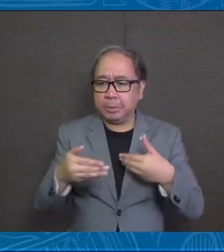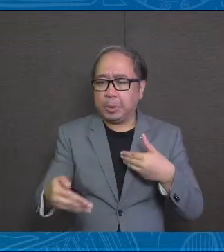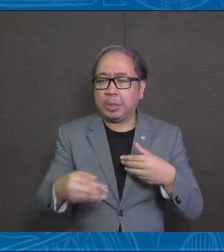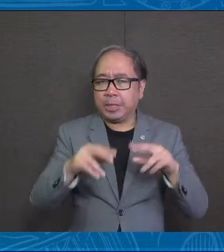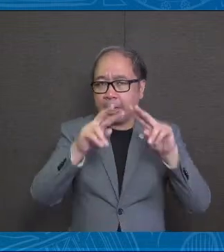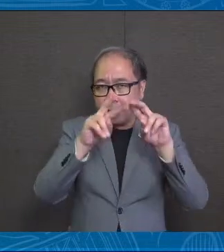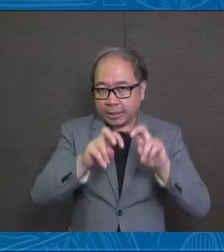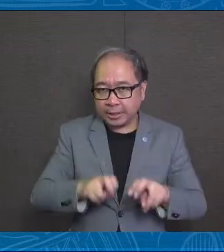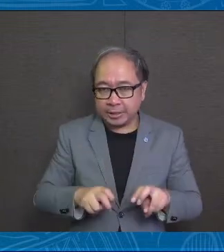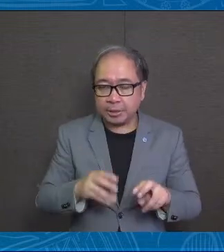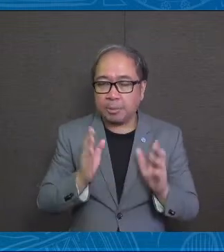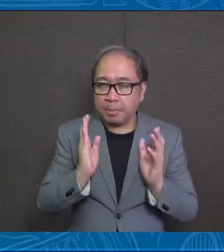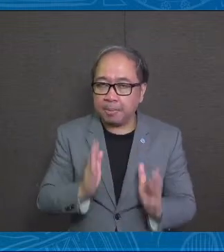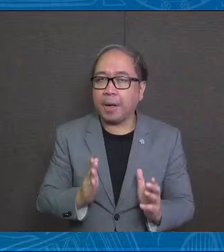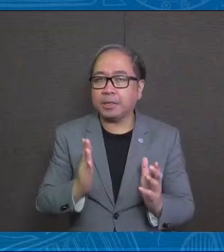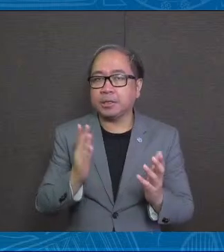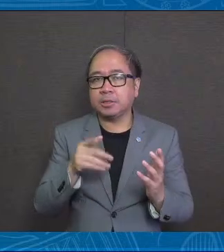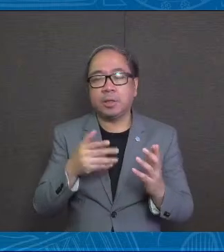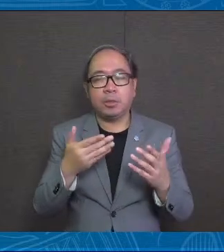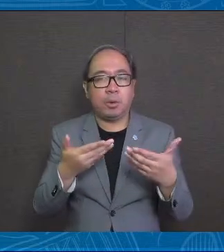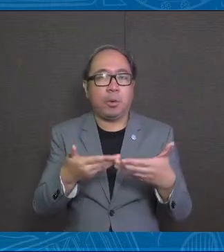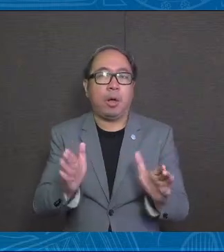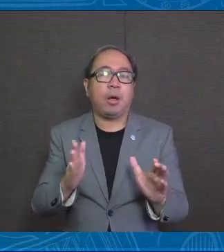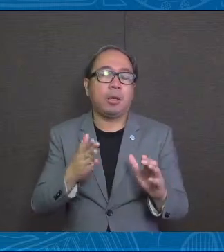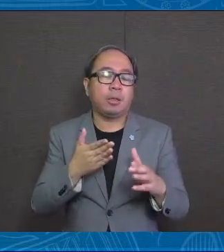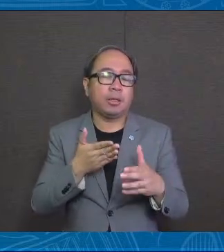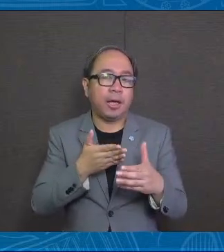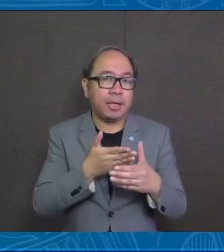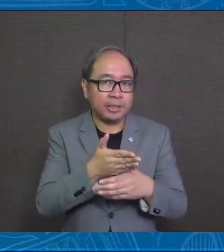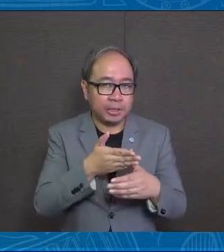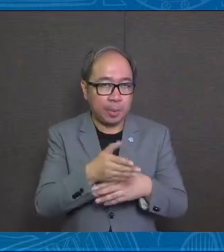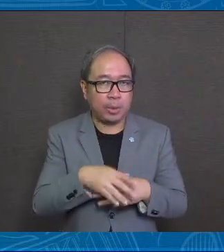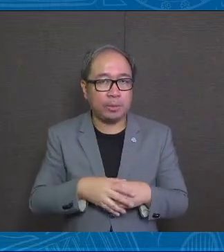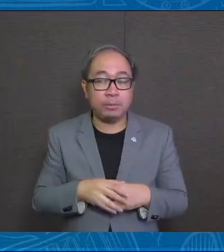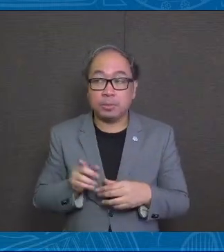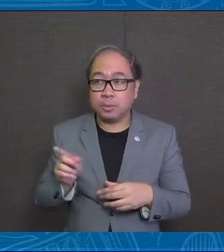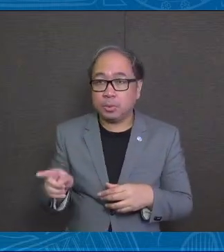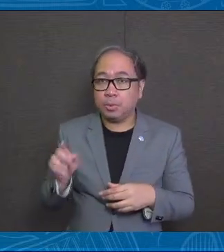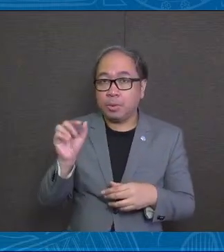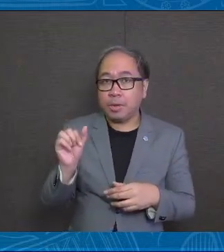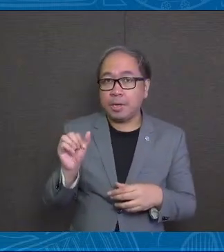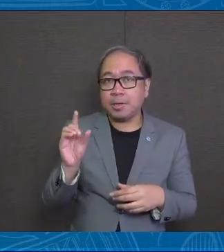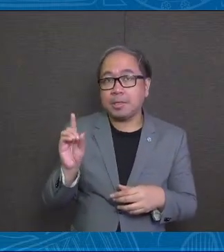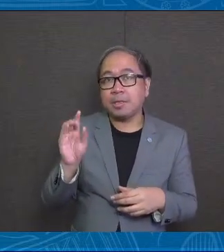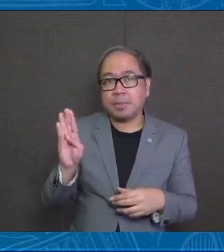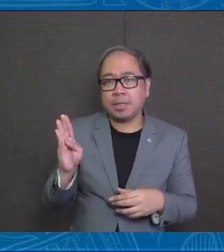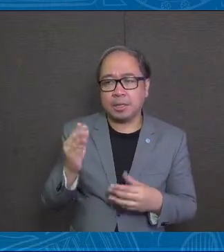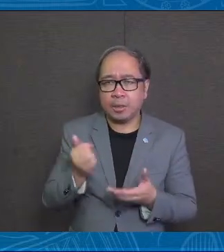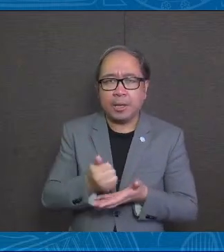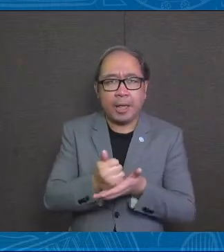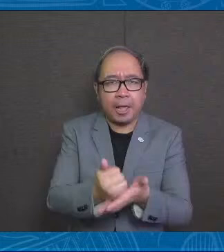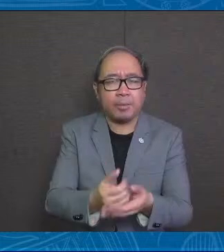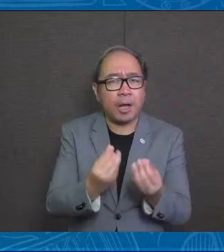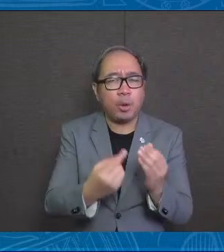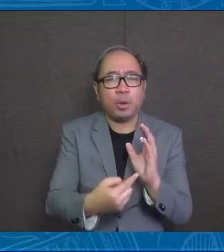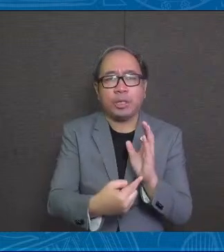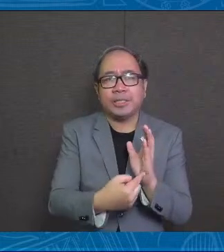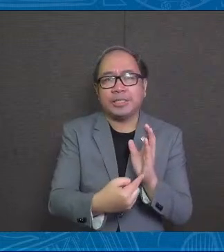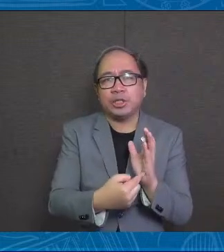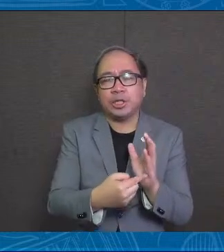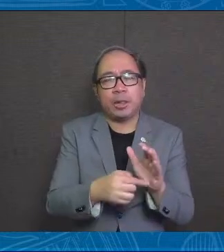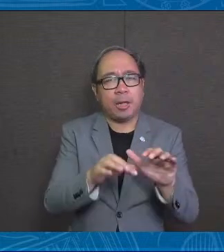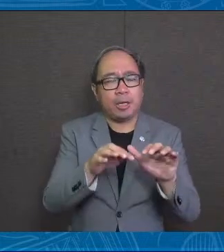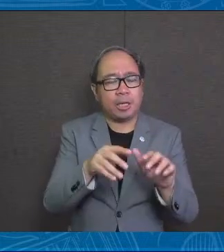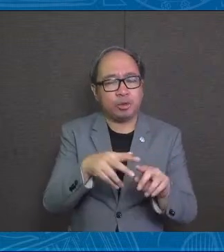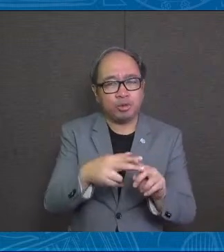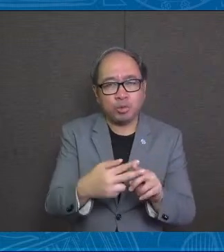more accessible. So we are, ADB, starting to really help to make digital tools accessible, like digital twins and